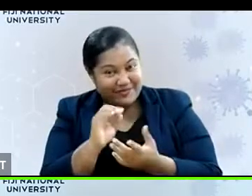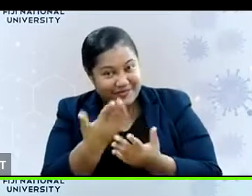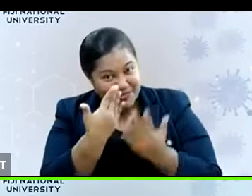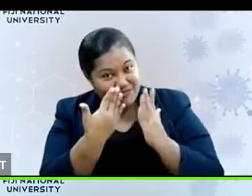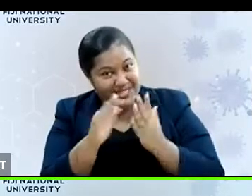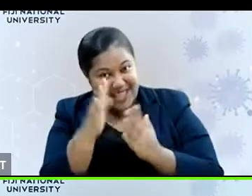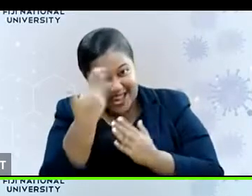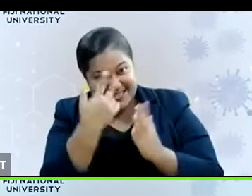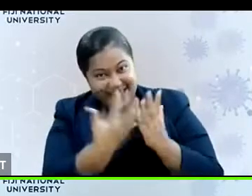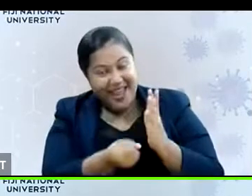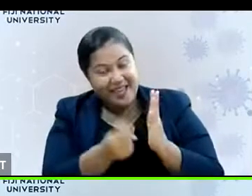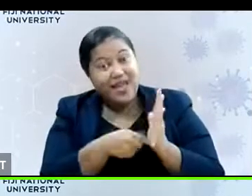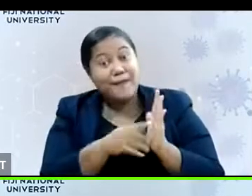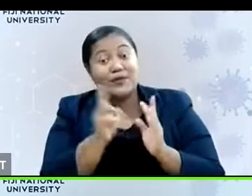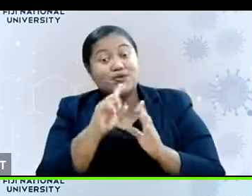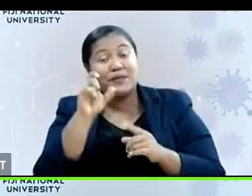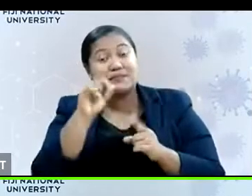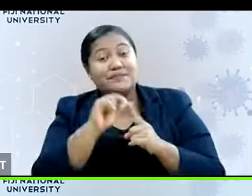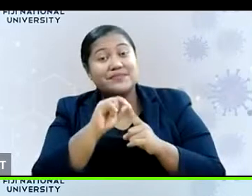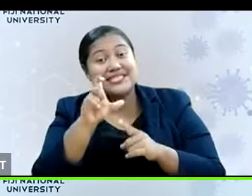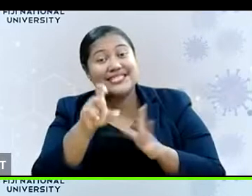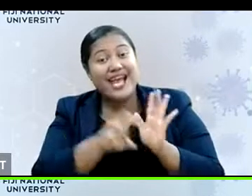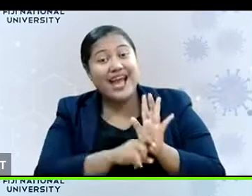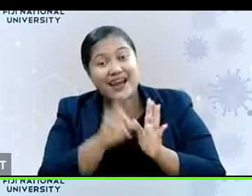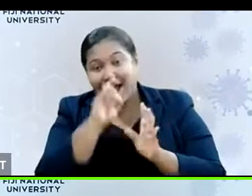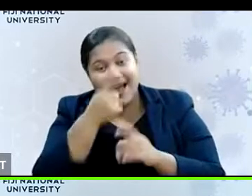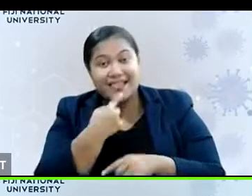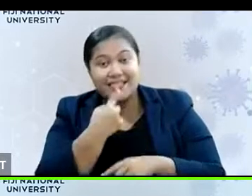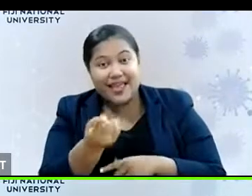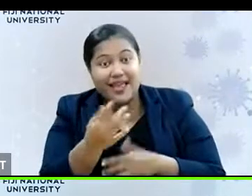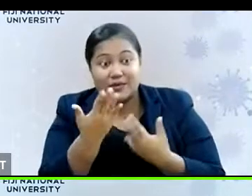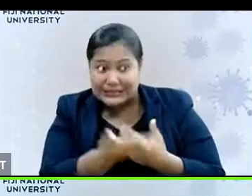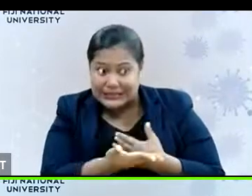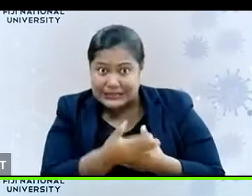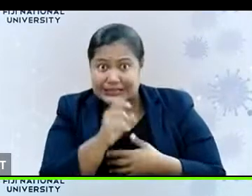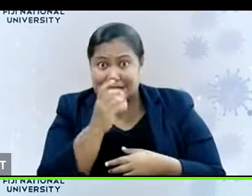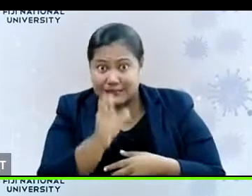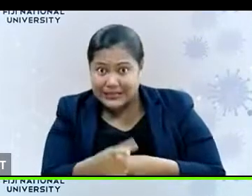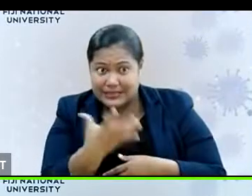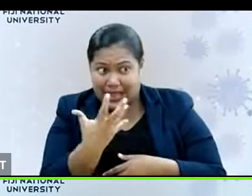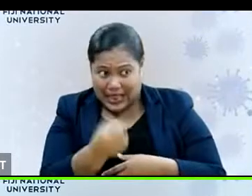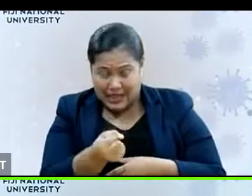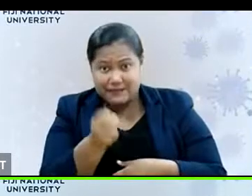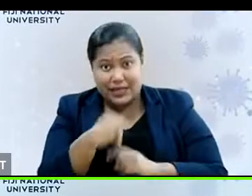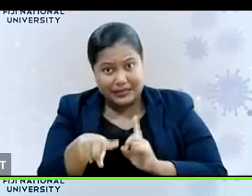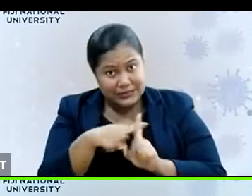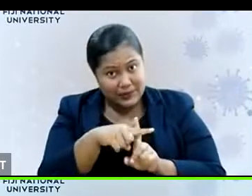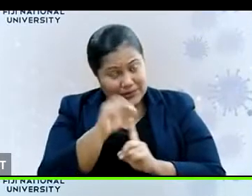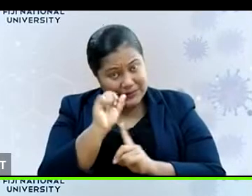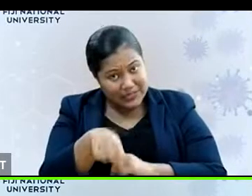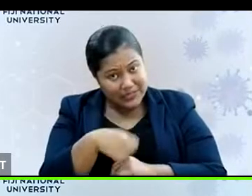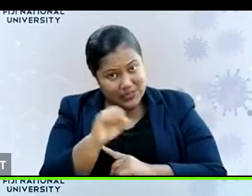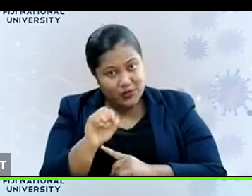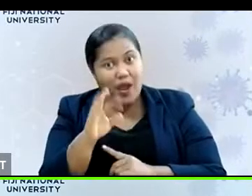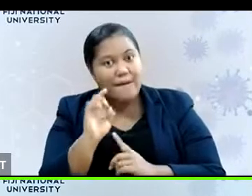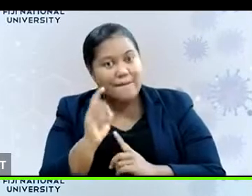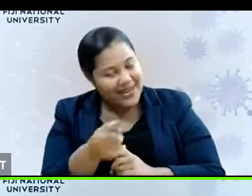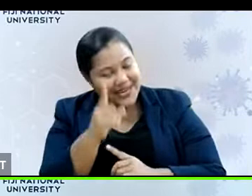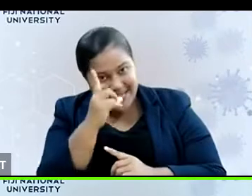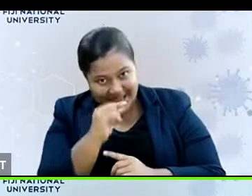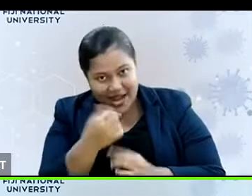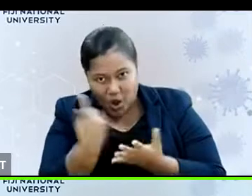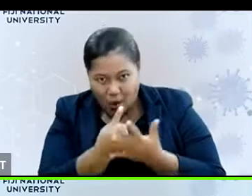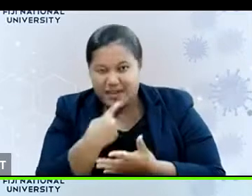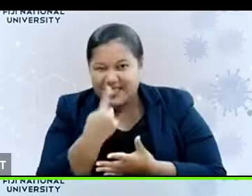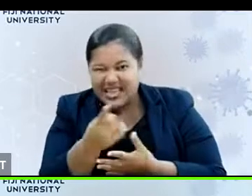what the PCR is not telling you is whether the person is currently infectious or not. All it's telling you is whether there's the part